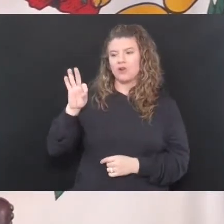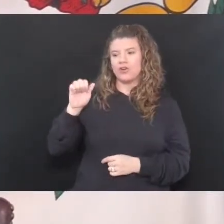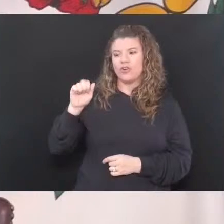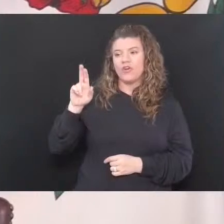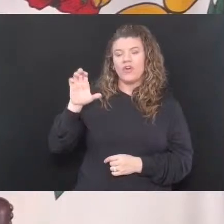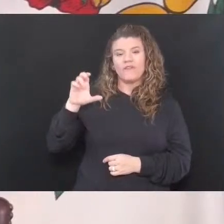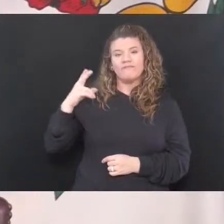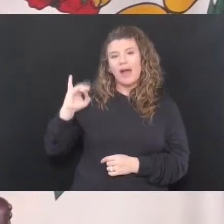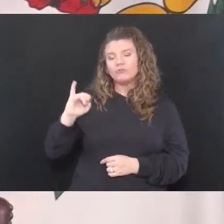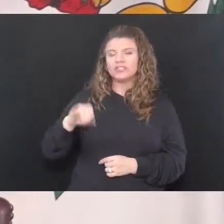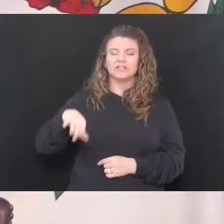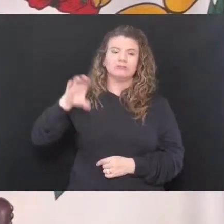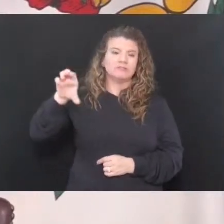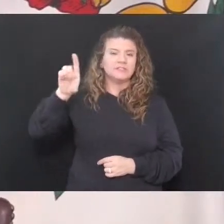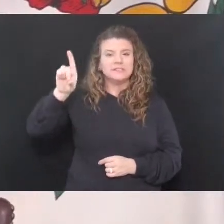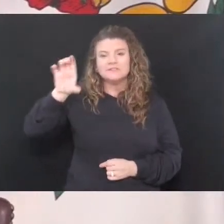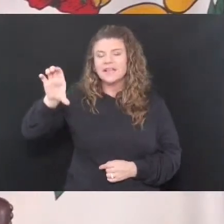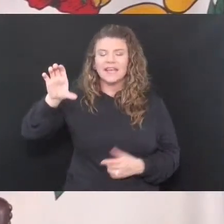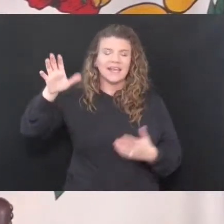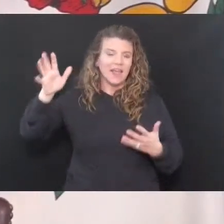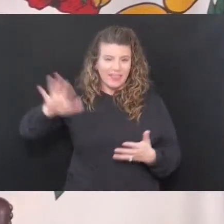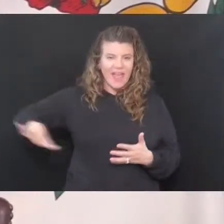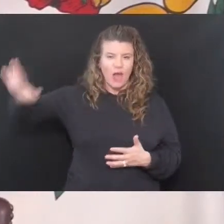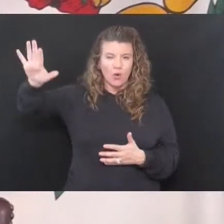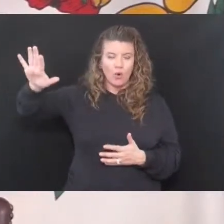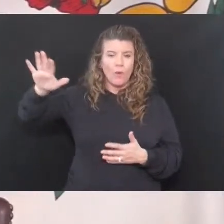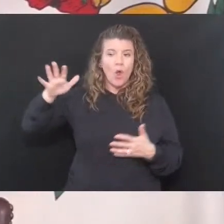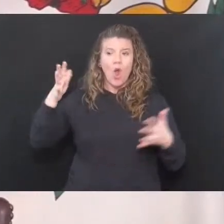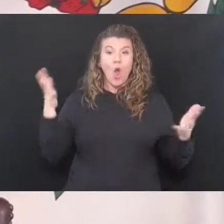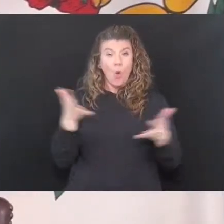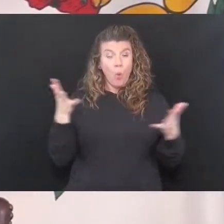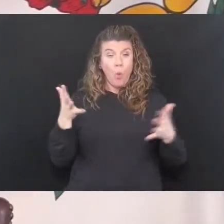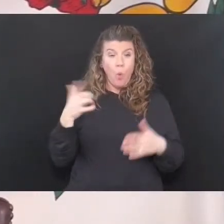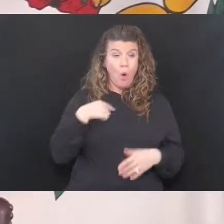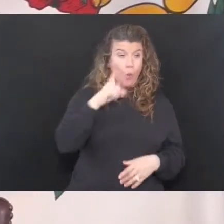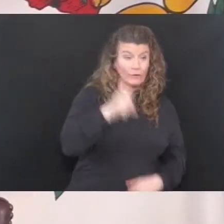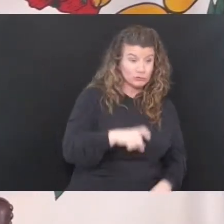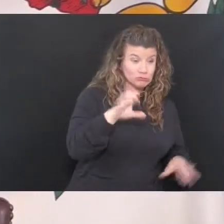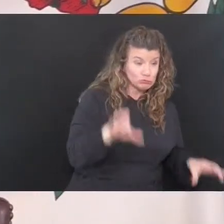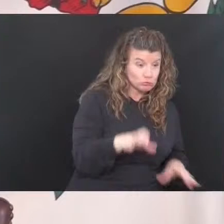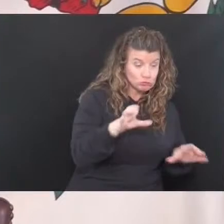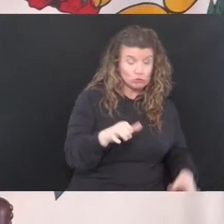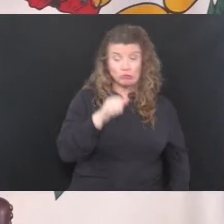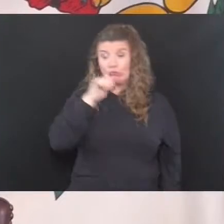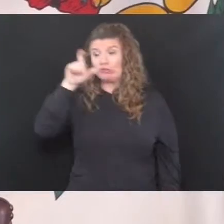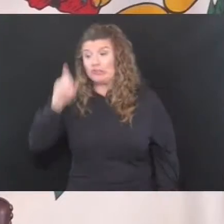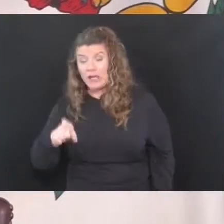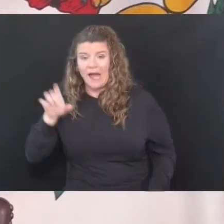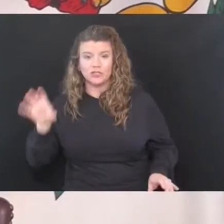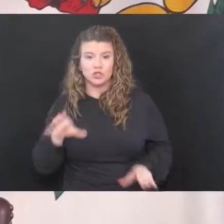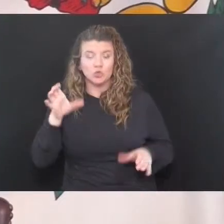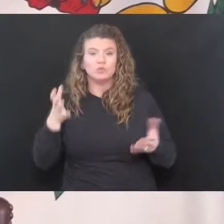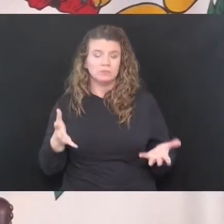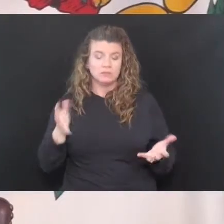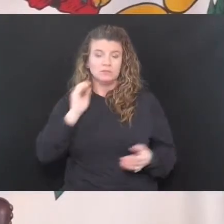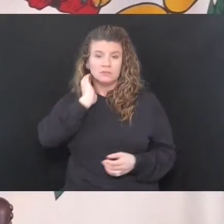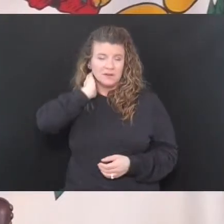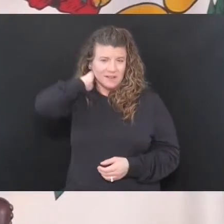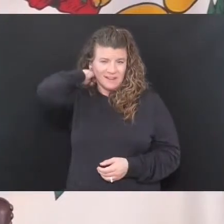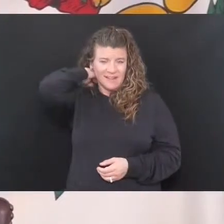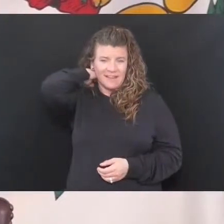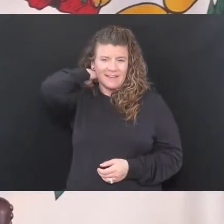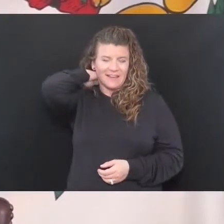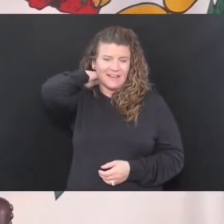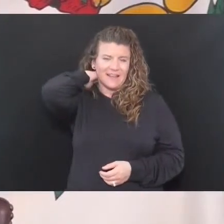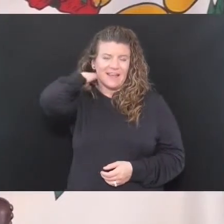out of the CDC, and you know, as to what we should do and what we shouldn't do and everything. And basically he said